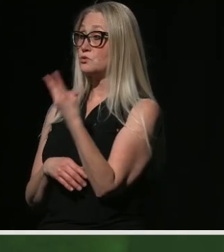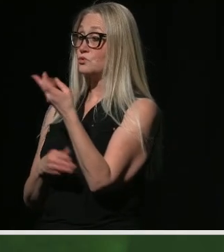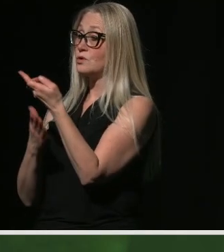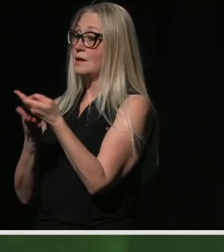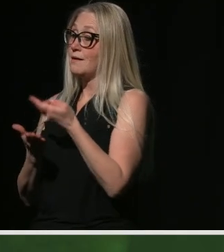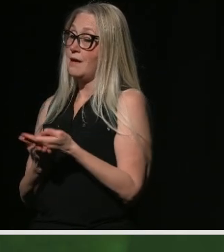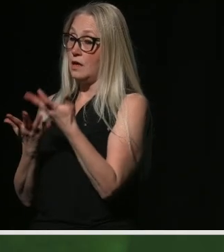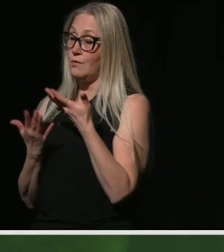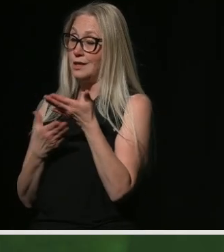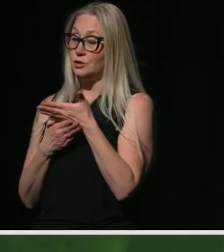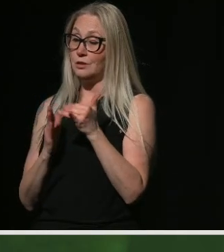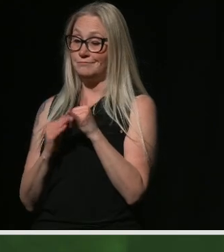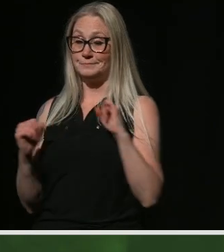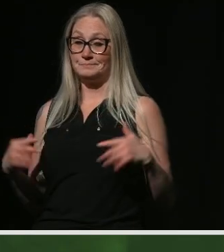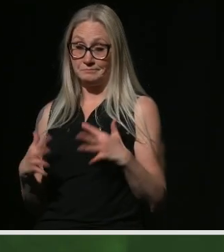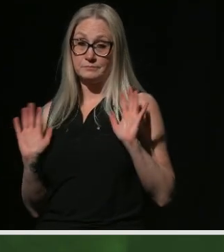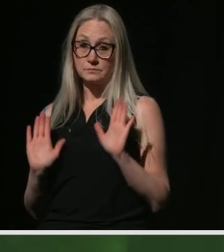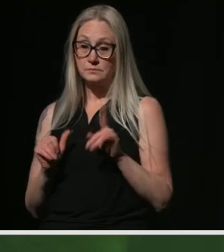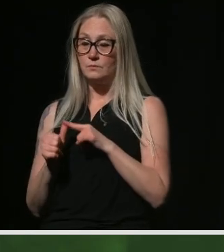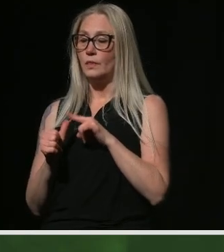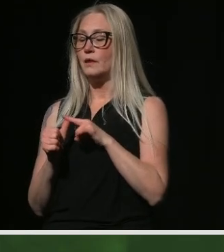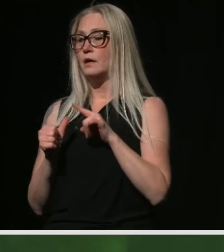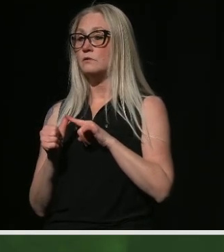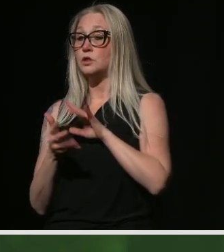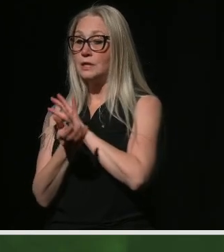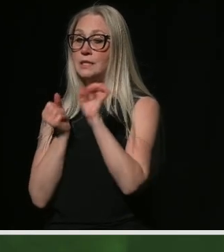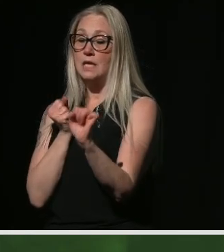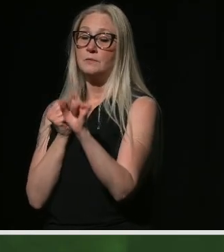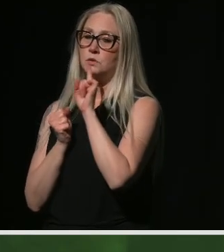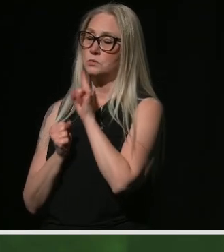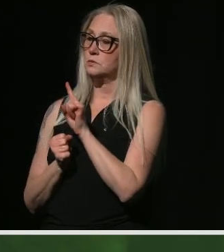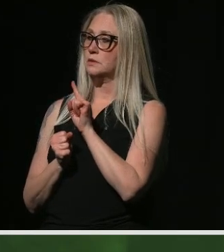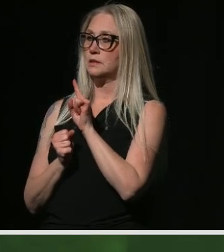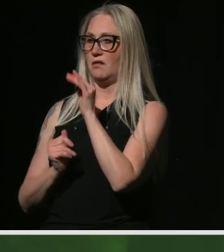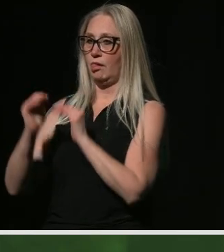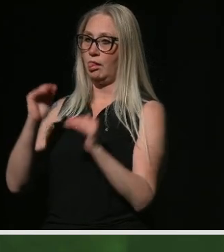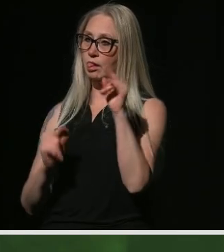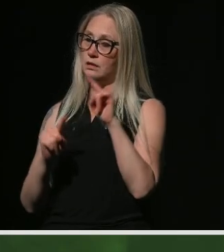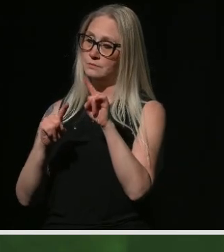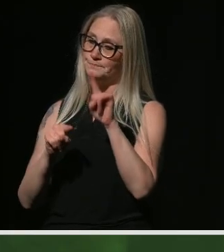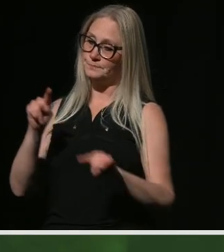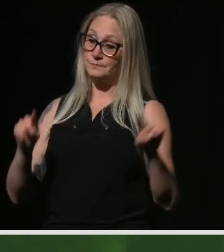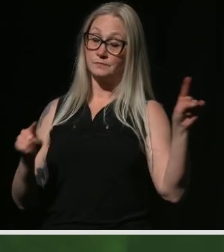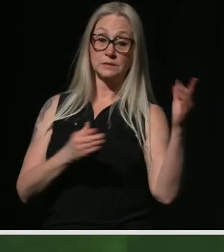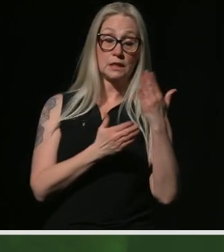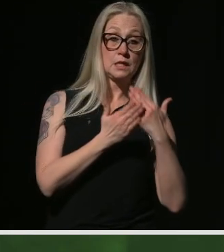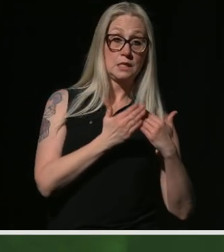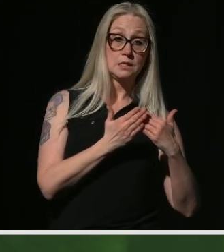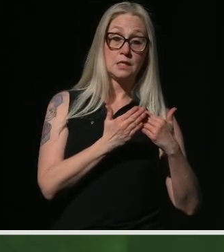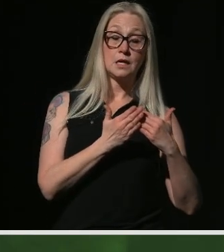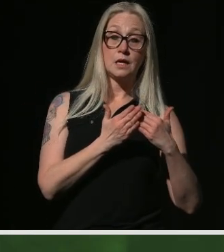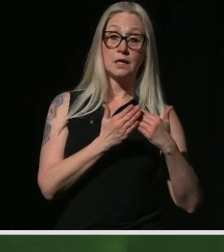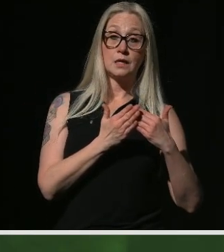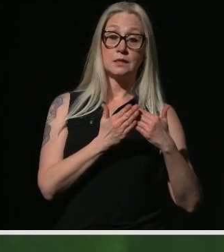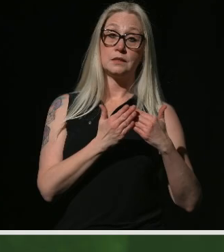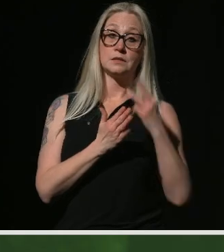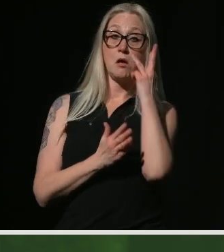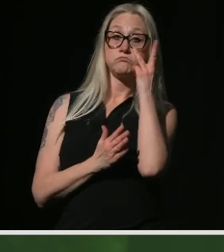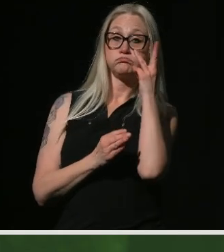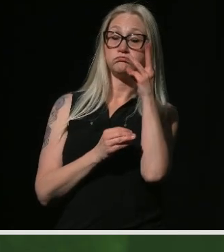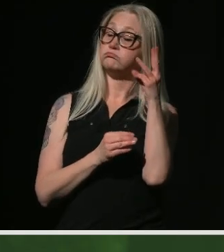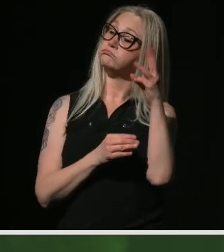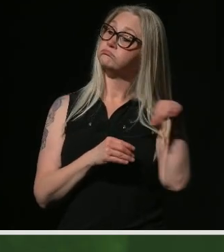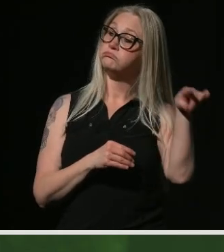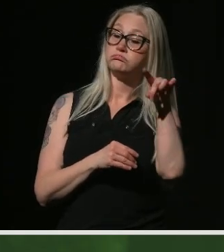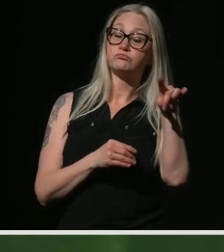to share with you about this. The first is that the damage was heavily uneven. Some vineyards lost up to 100% yield loss for the entire